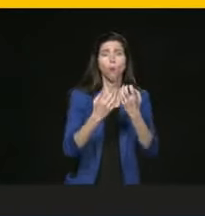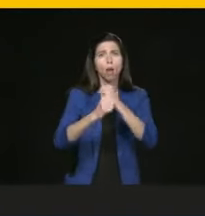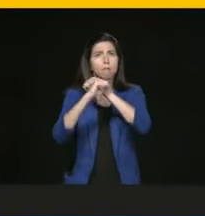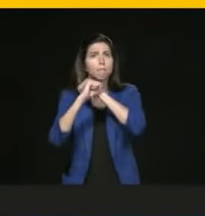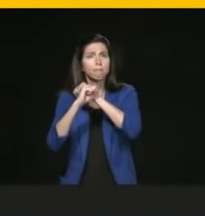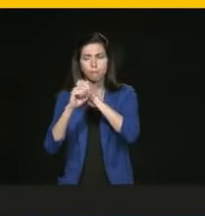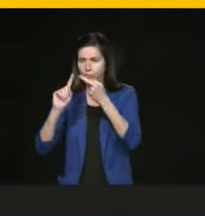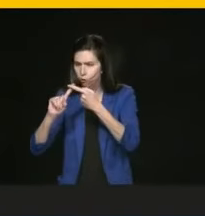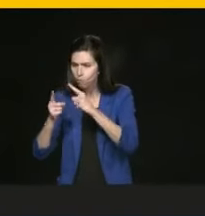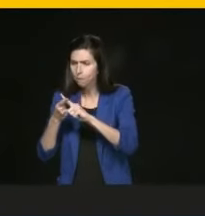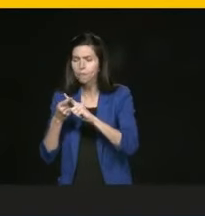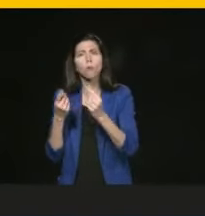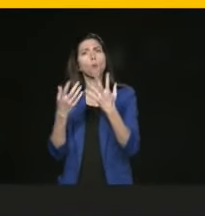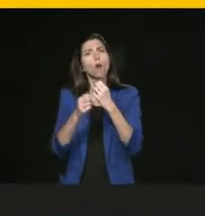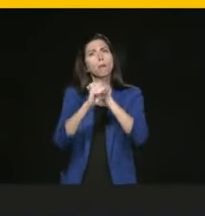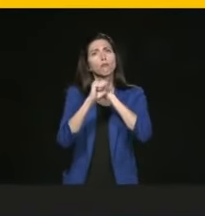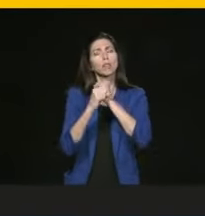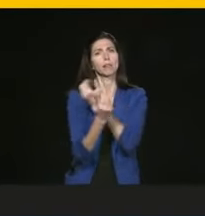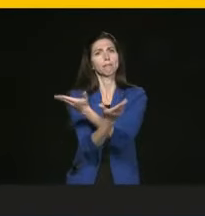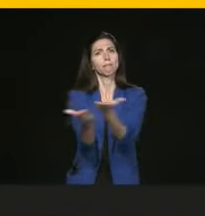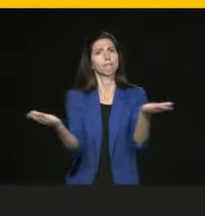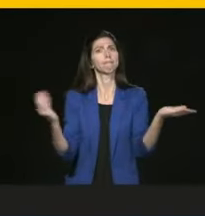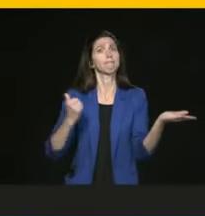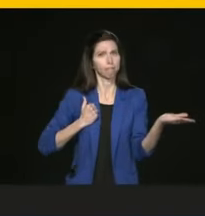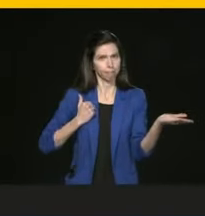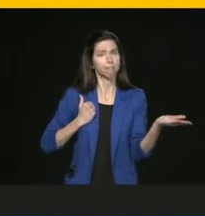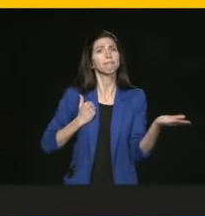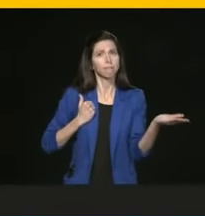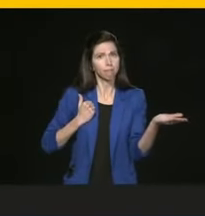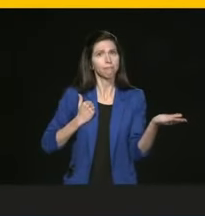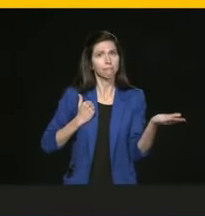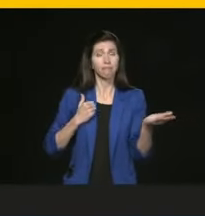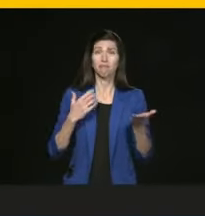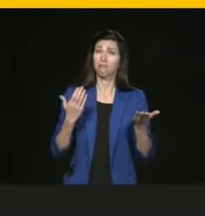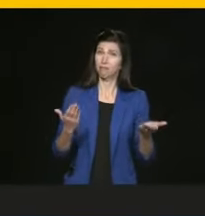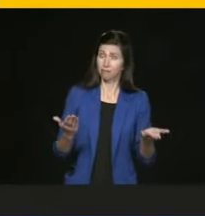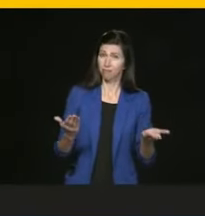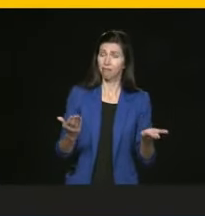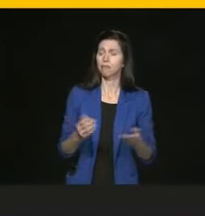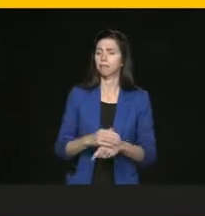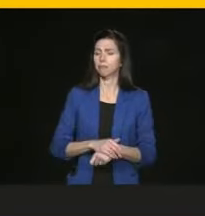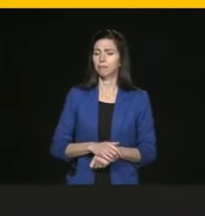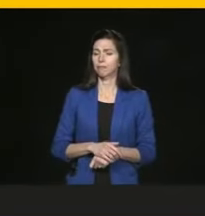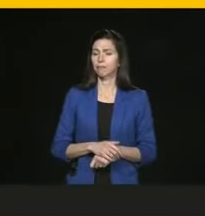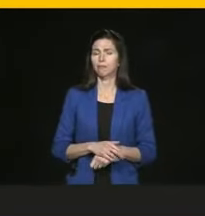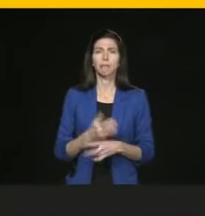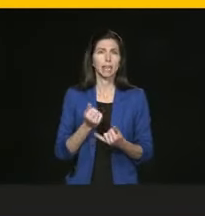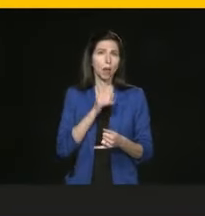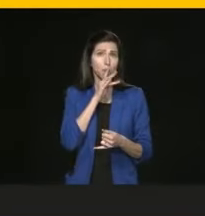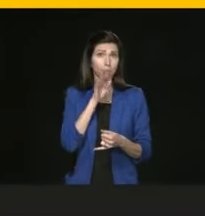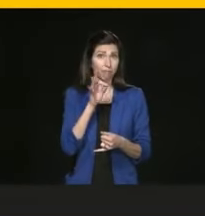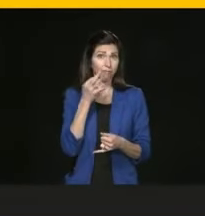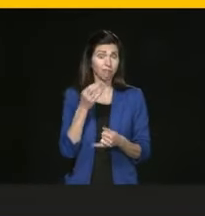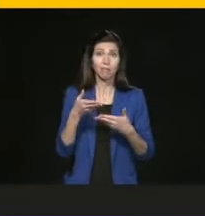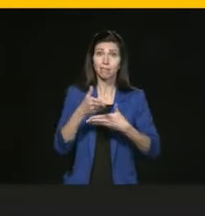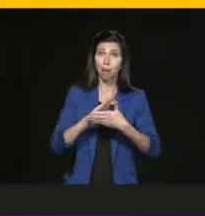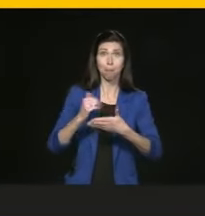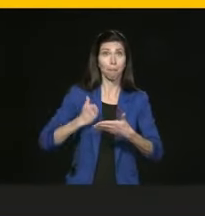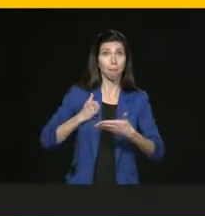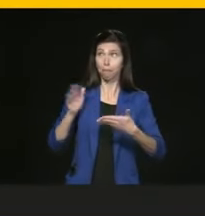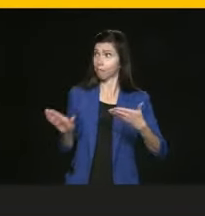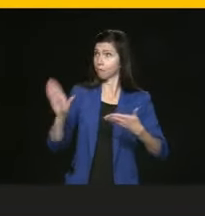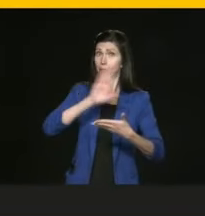Dans certaines régions du pays, l'épidémie perdra de son ampleur. Some parts of the country will experience the epidemic slowing down